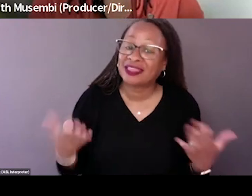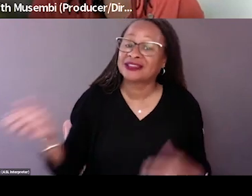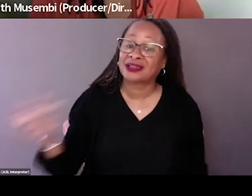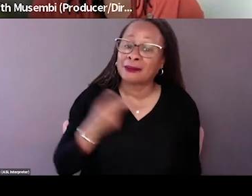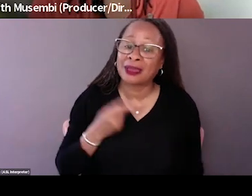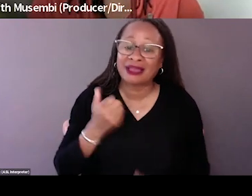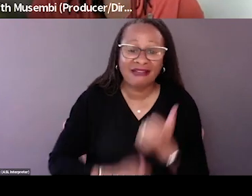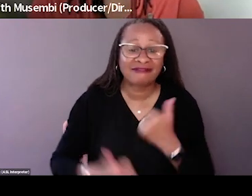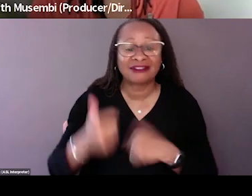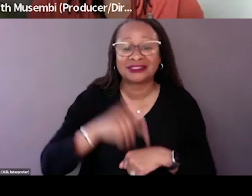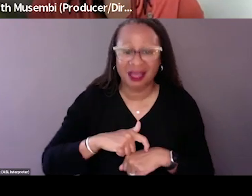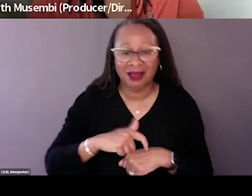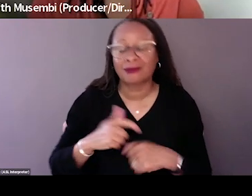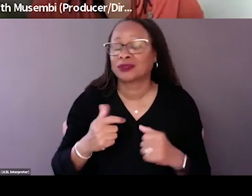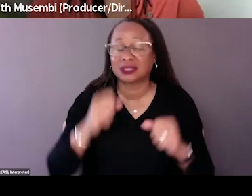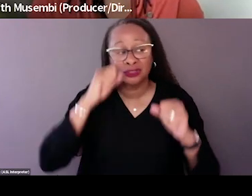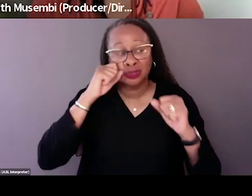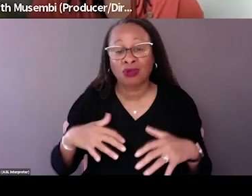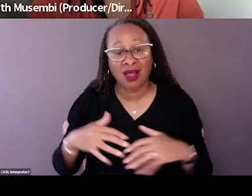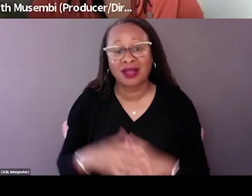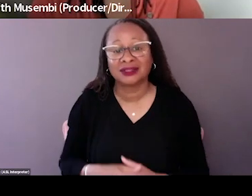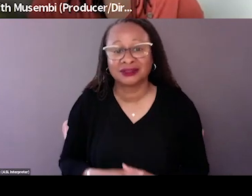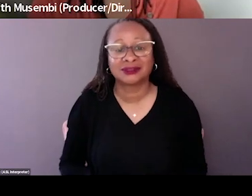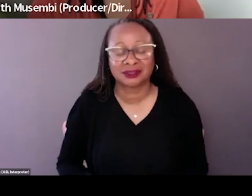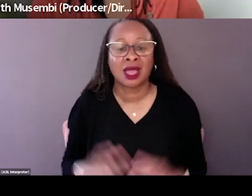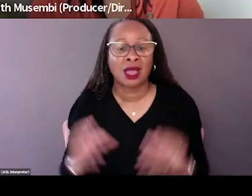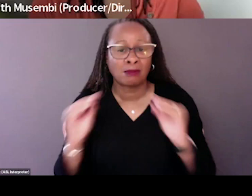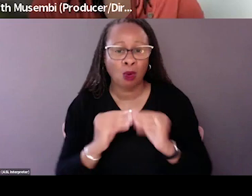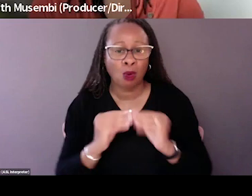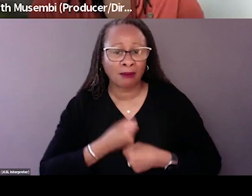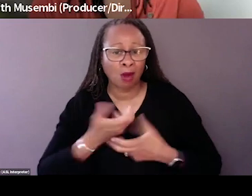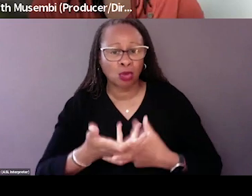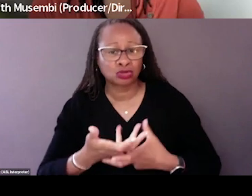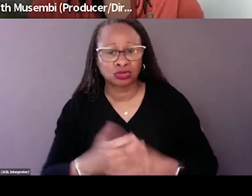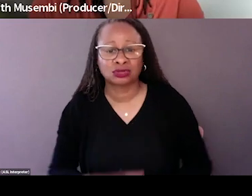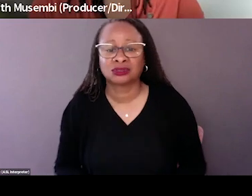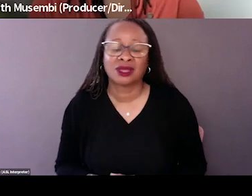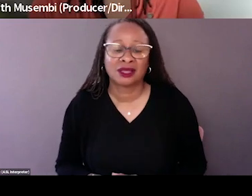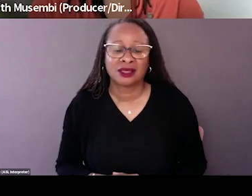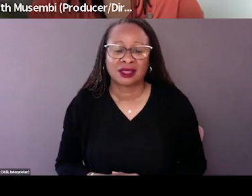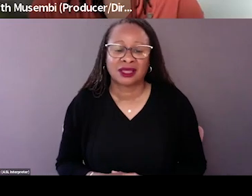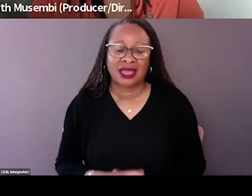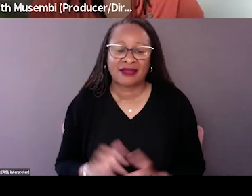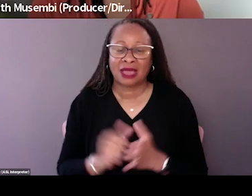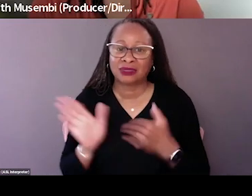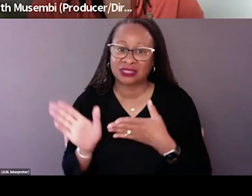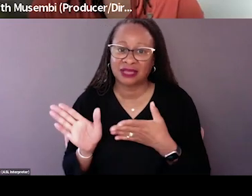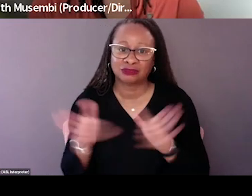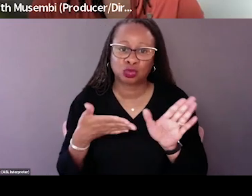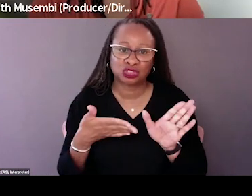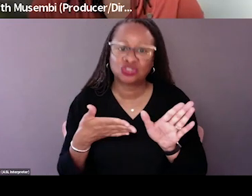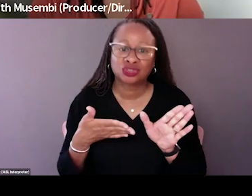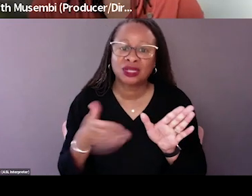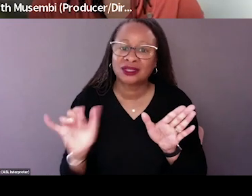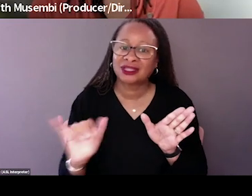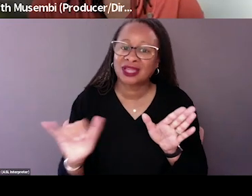turn was surprising and more emotional. And it was just that sort of that flip, like Sophie was saying